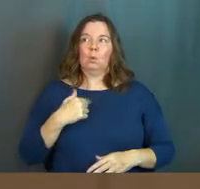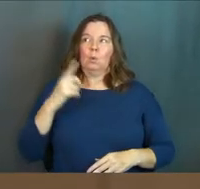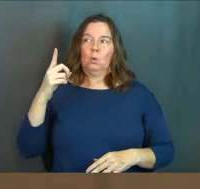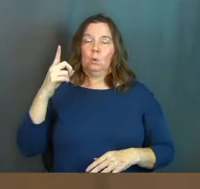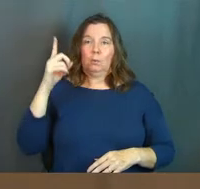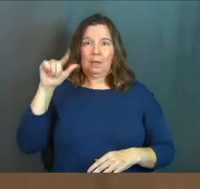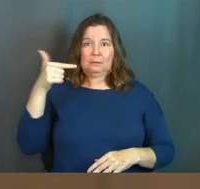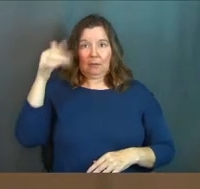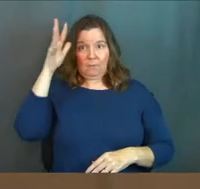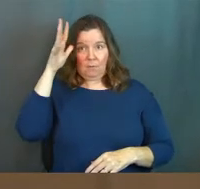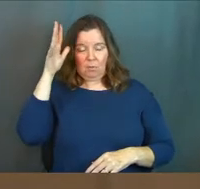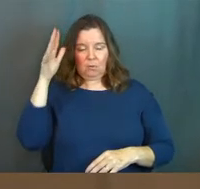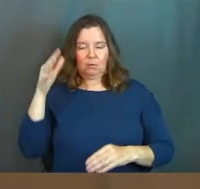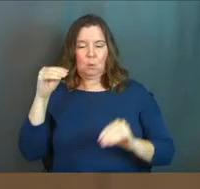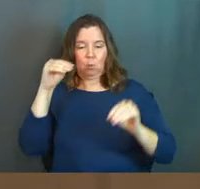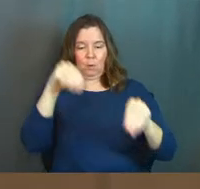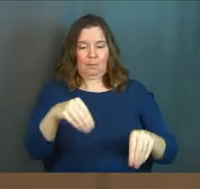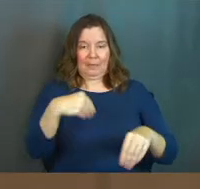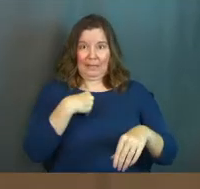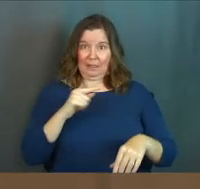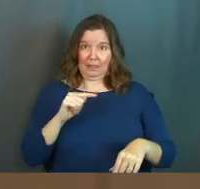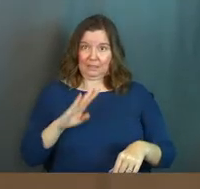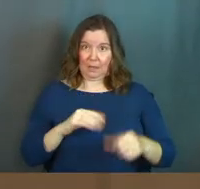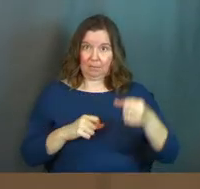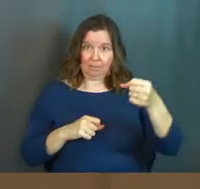he put me in a tub